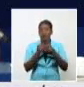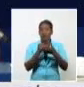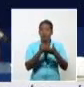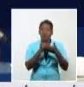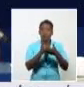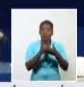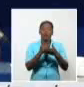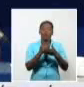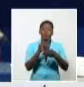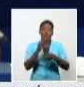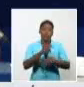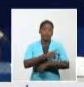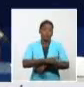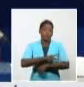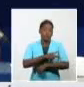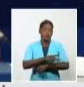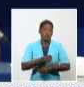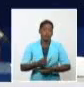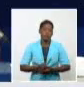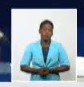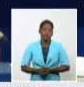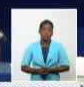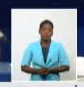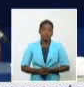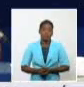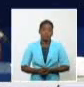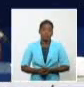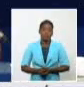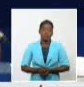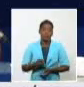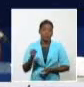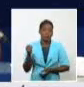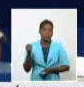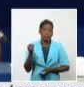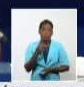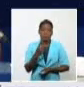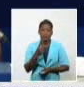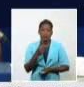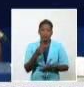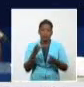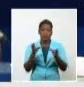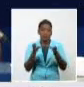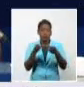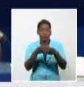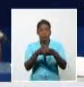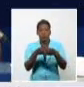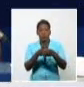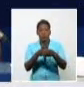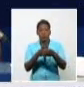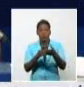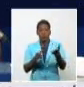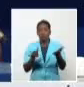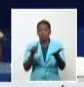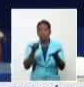were specifically, they left for the Lombardy region in Italy, which was one of the regions that had